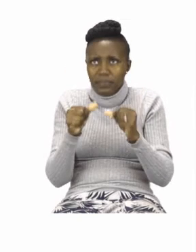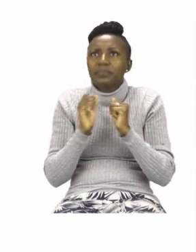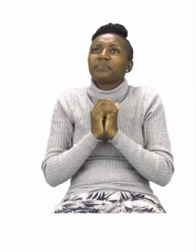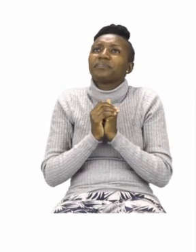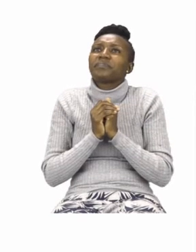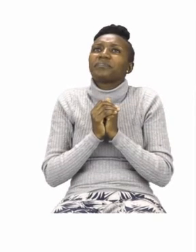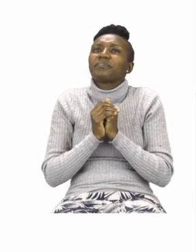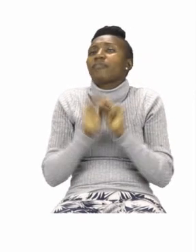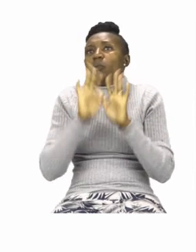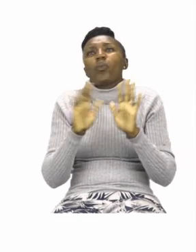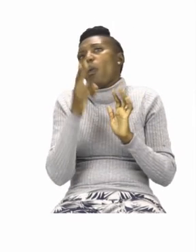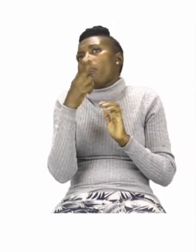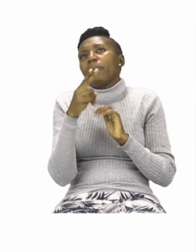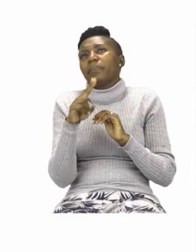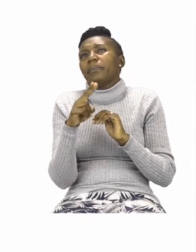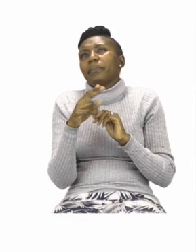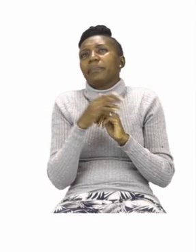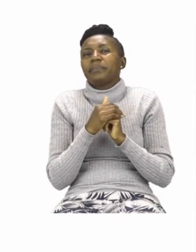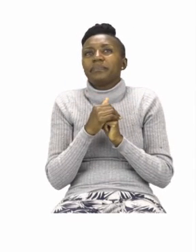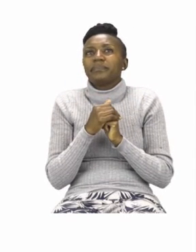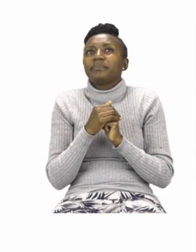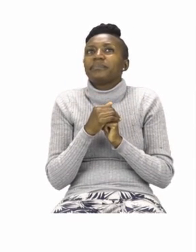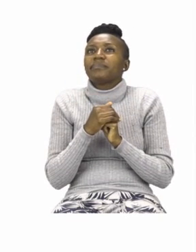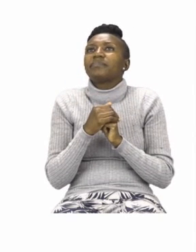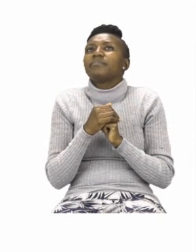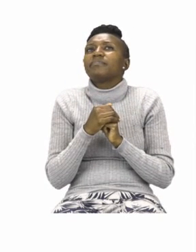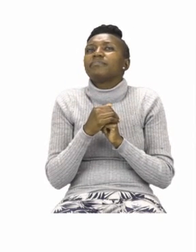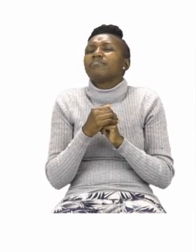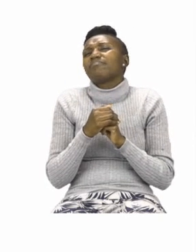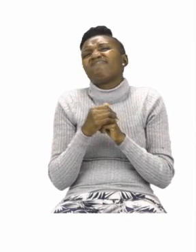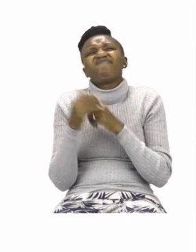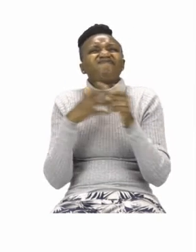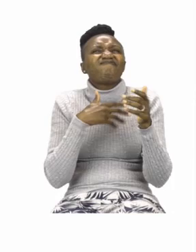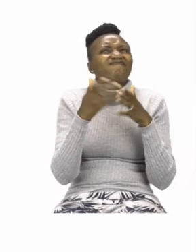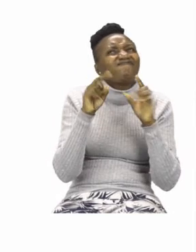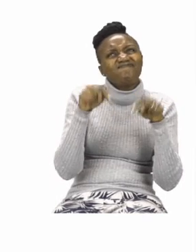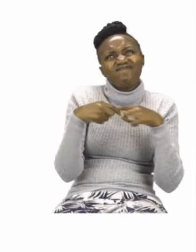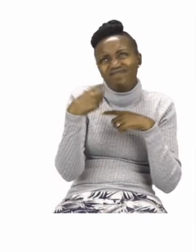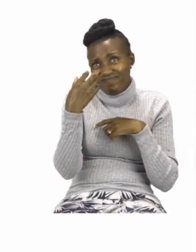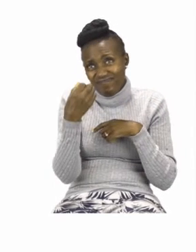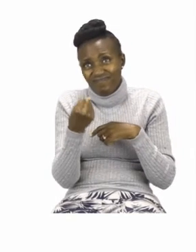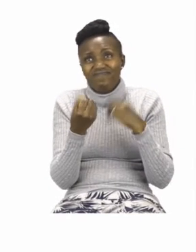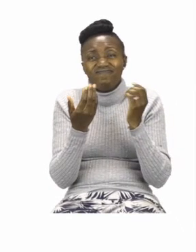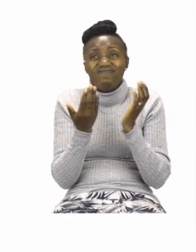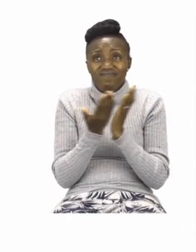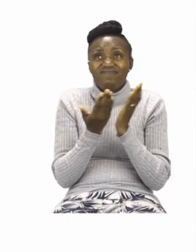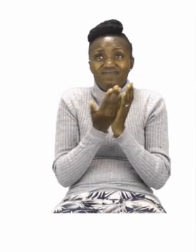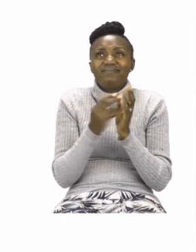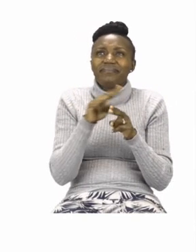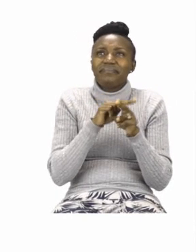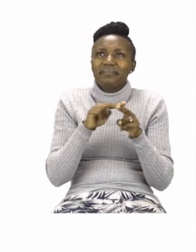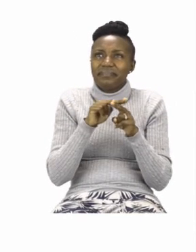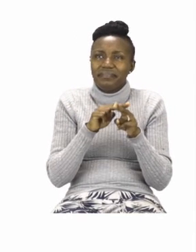of coloring. So we are going to use any materials that are available to you, whether they are